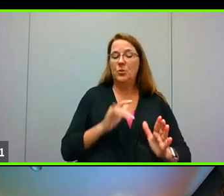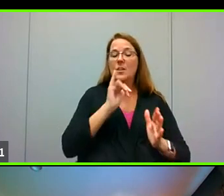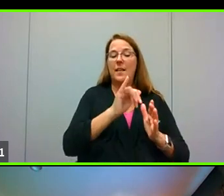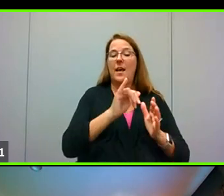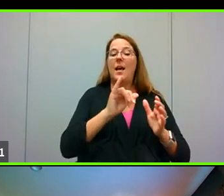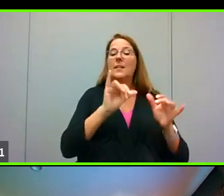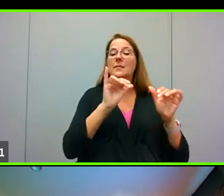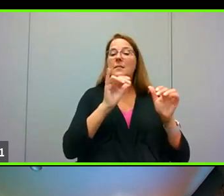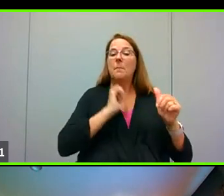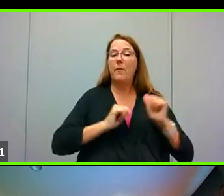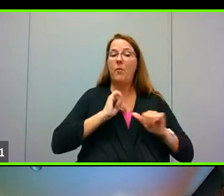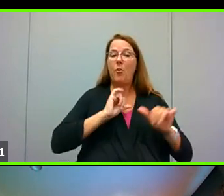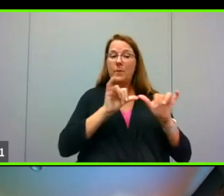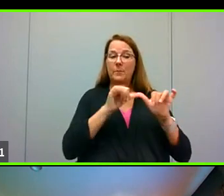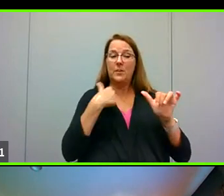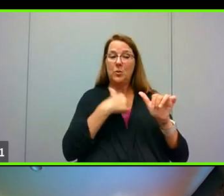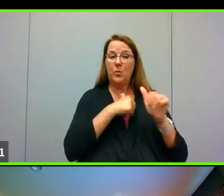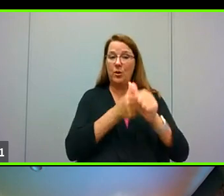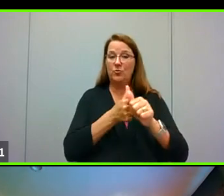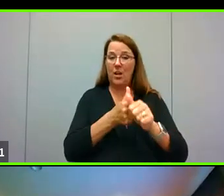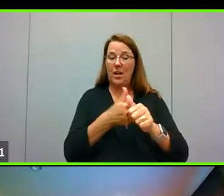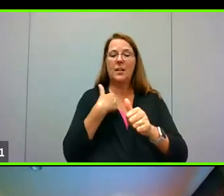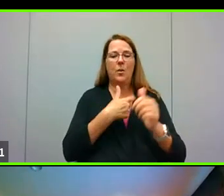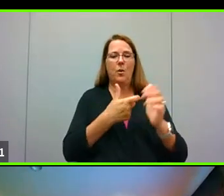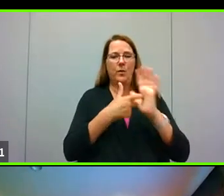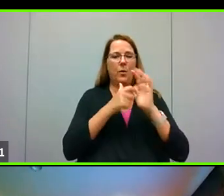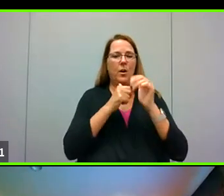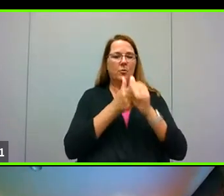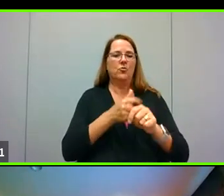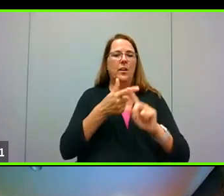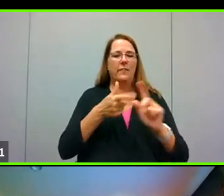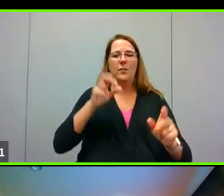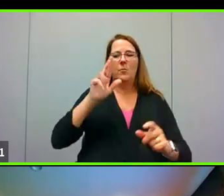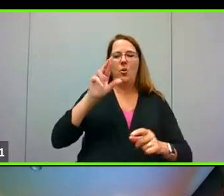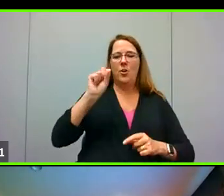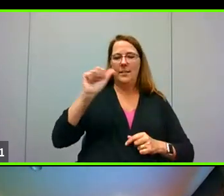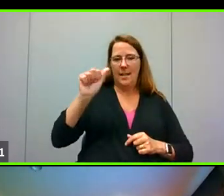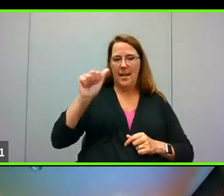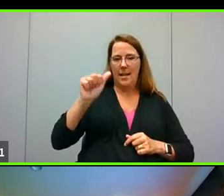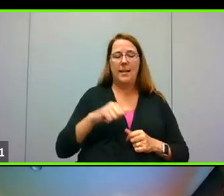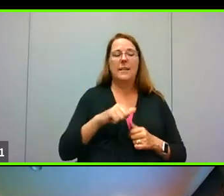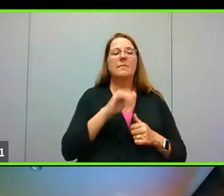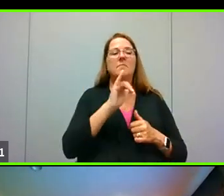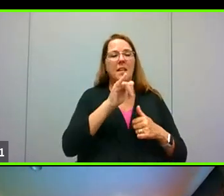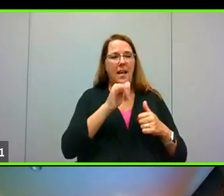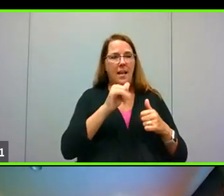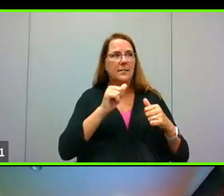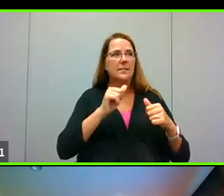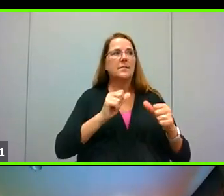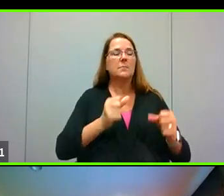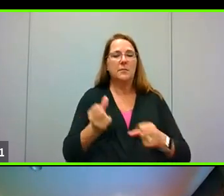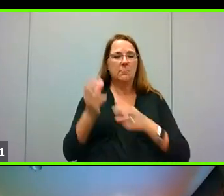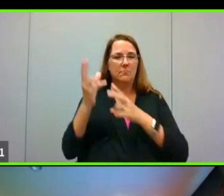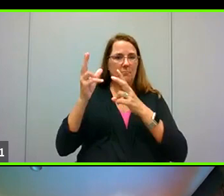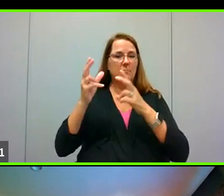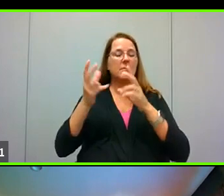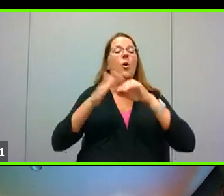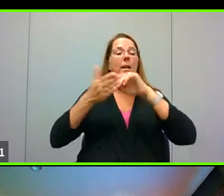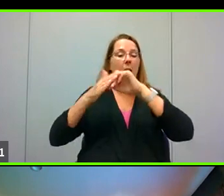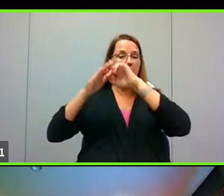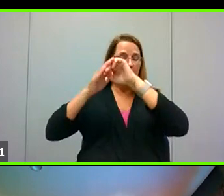performance measure that we are tracking and we're required to track by RSA. And it's been going up, we're glad to say.